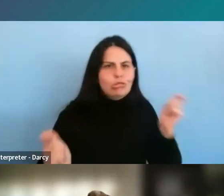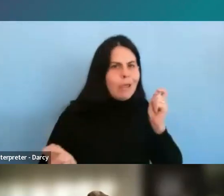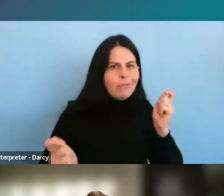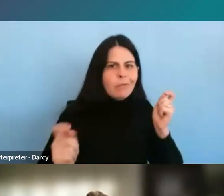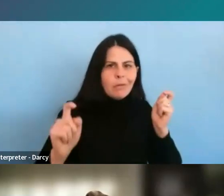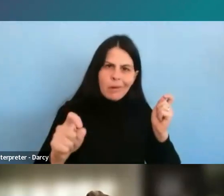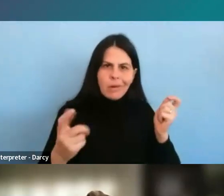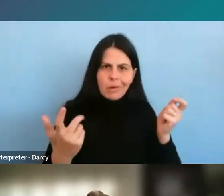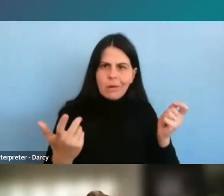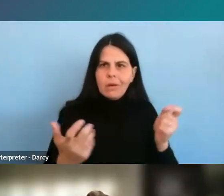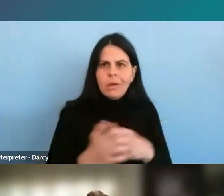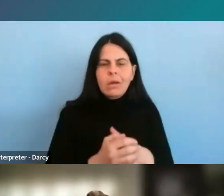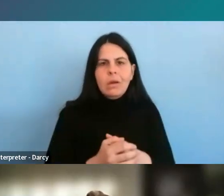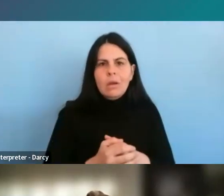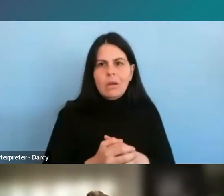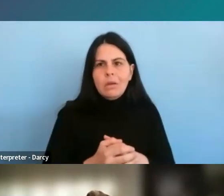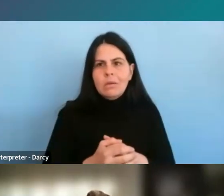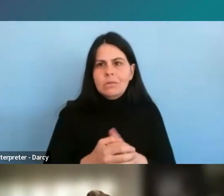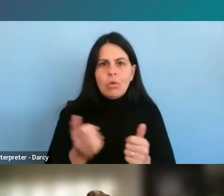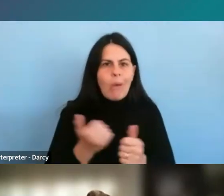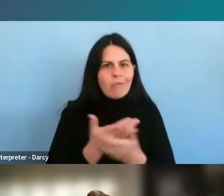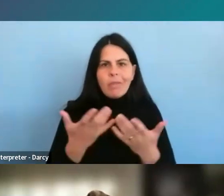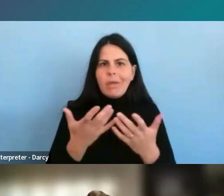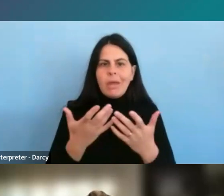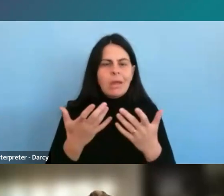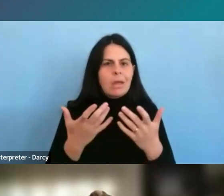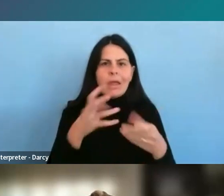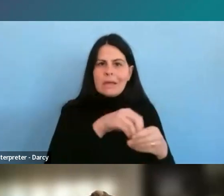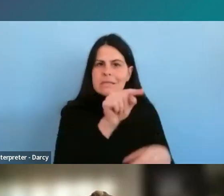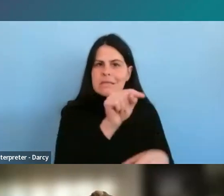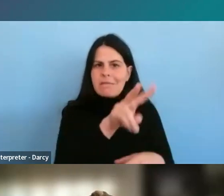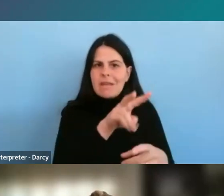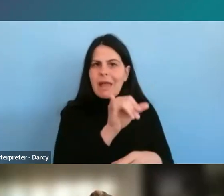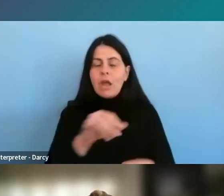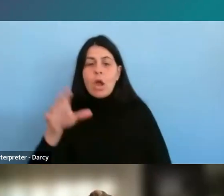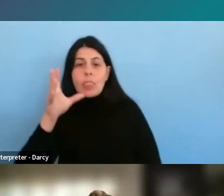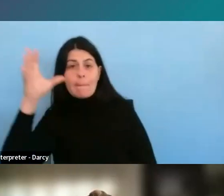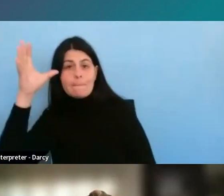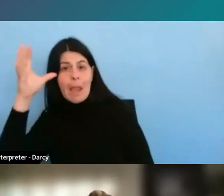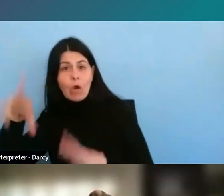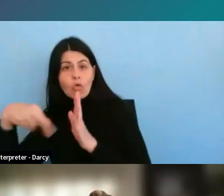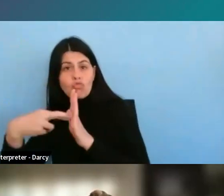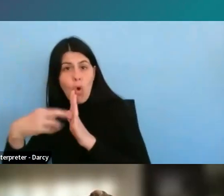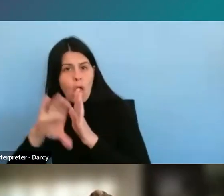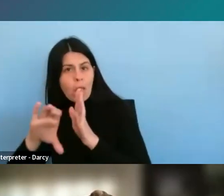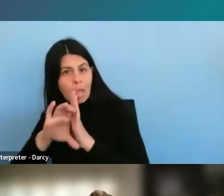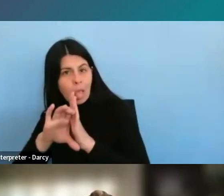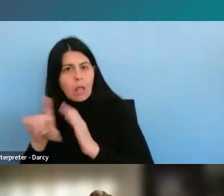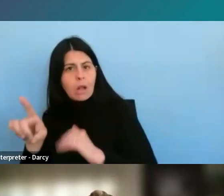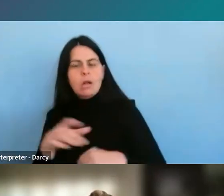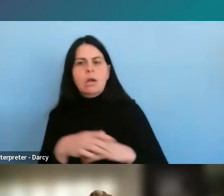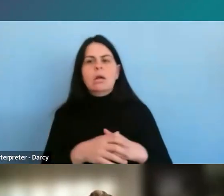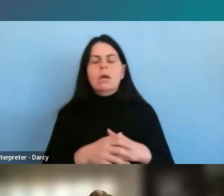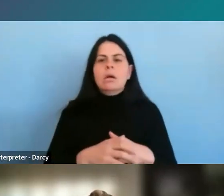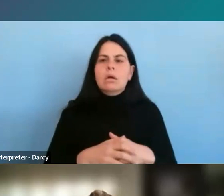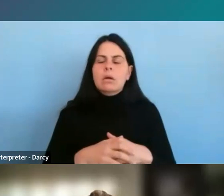know, everything from, you know, the parental role. I think that, you know, what we have seen even often